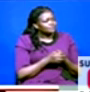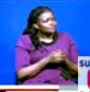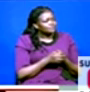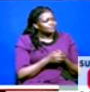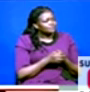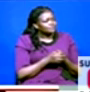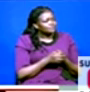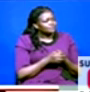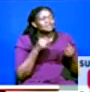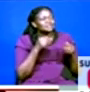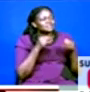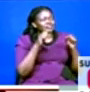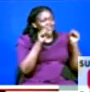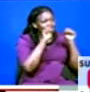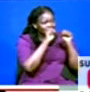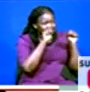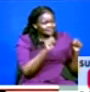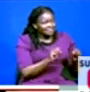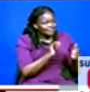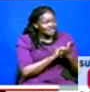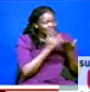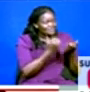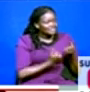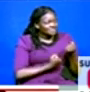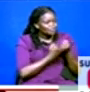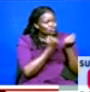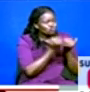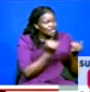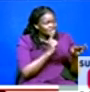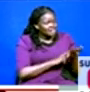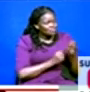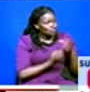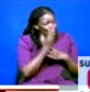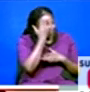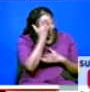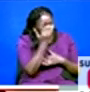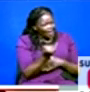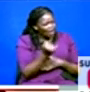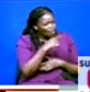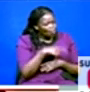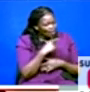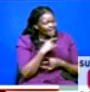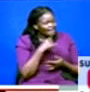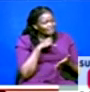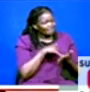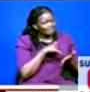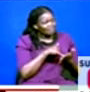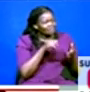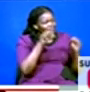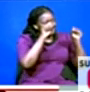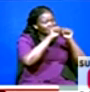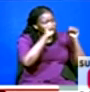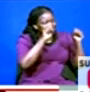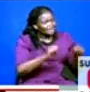System that provides psychosocial support to children even as they're growing up, so that we inculcate in the systems things